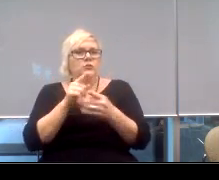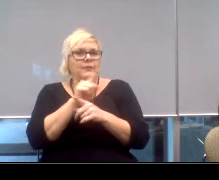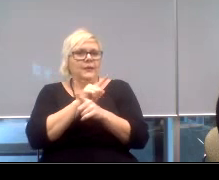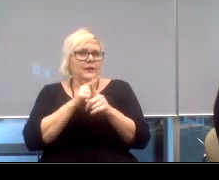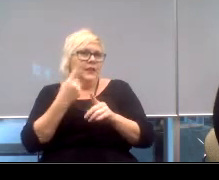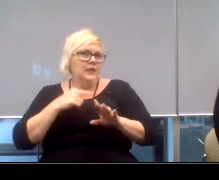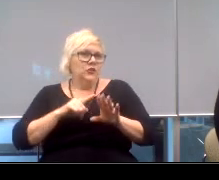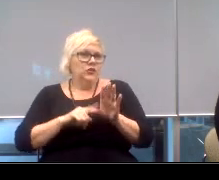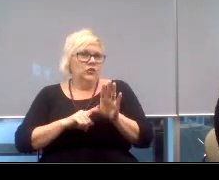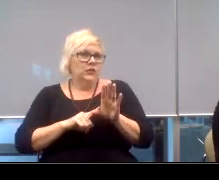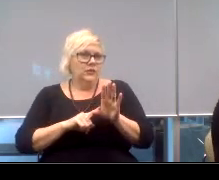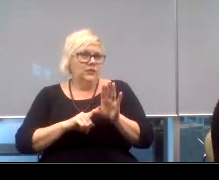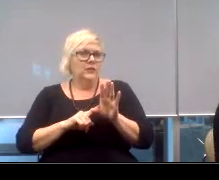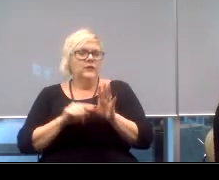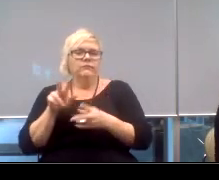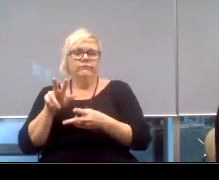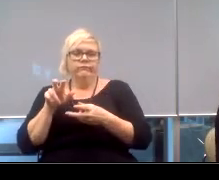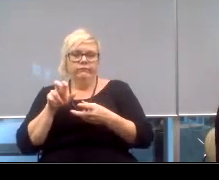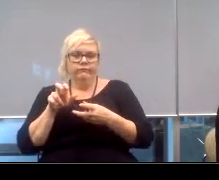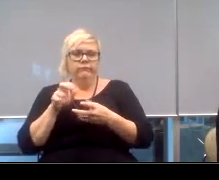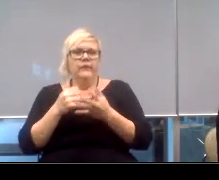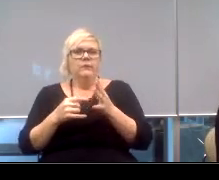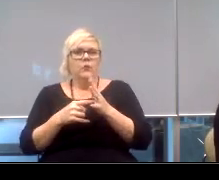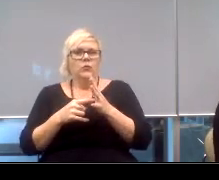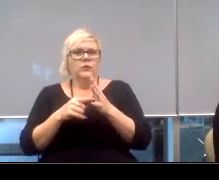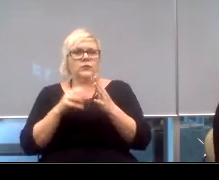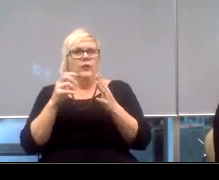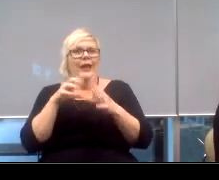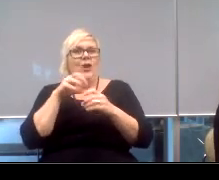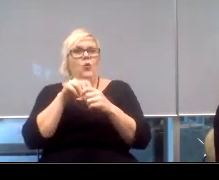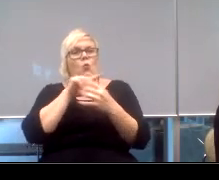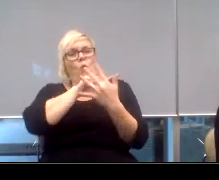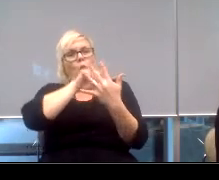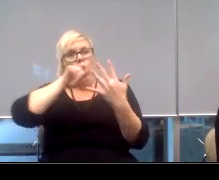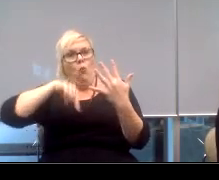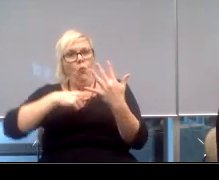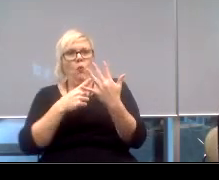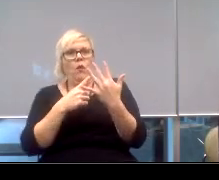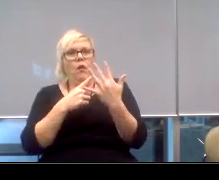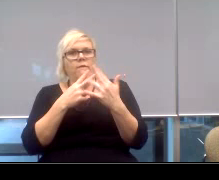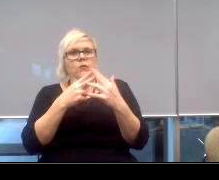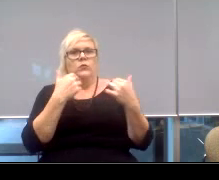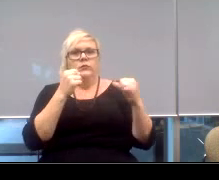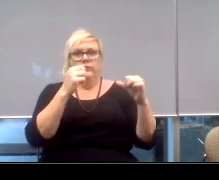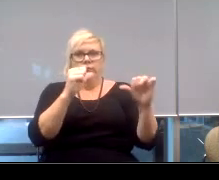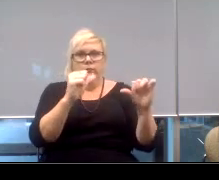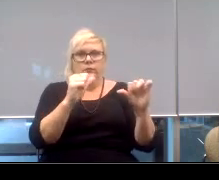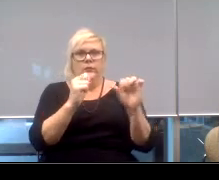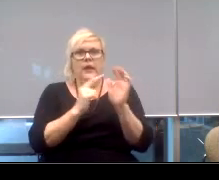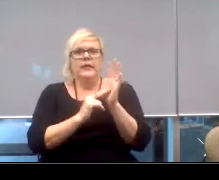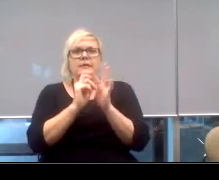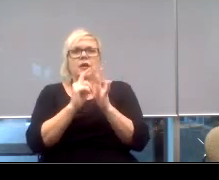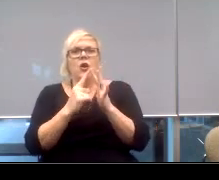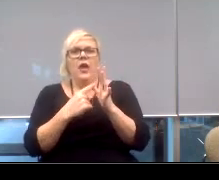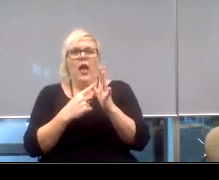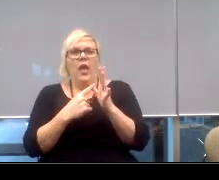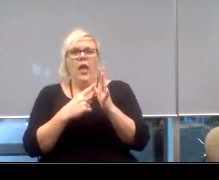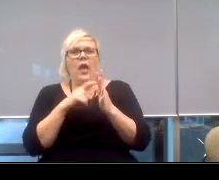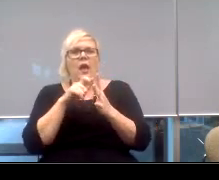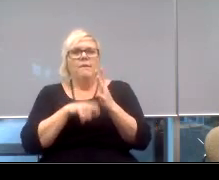all important to achieving successful AT innovation. Now, the NDIA are investing in physical